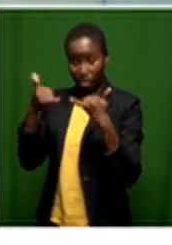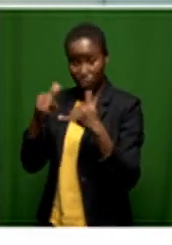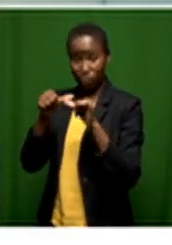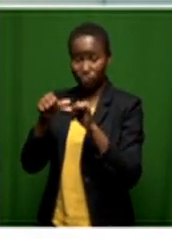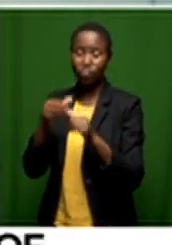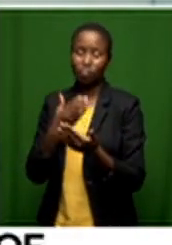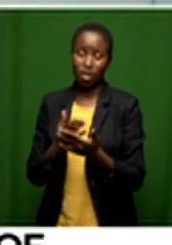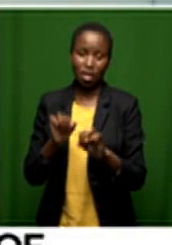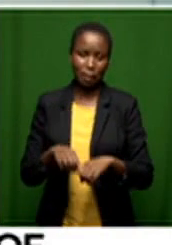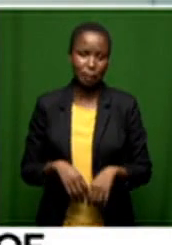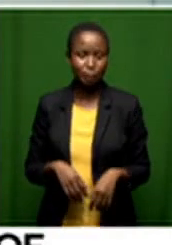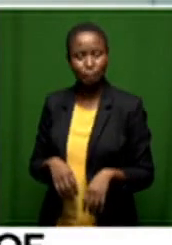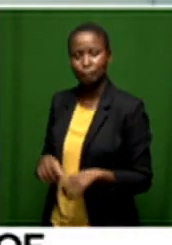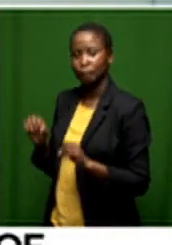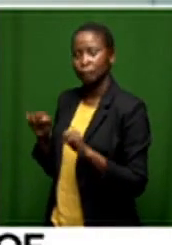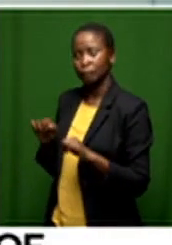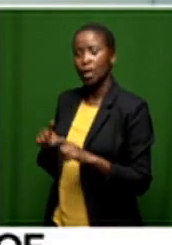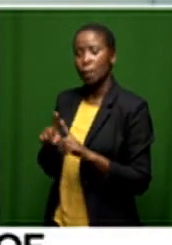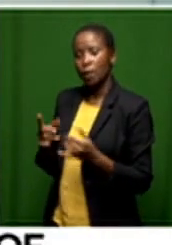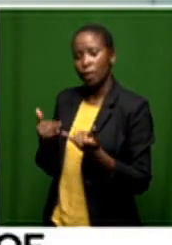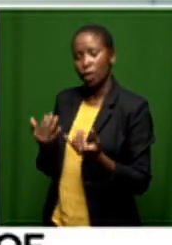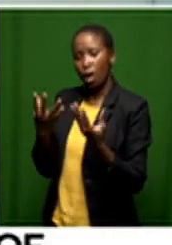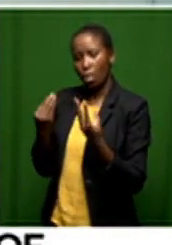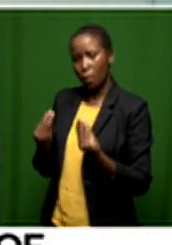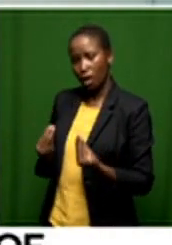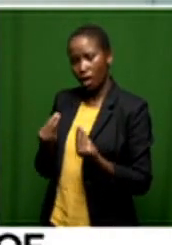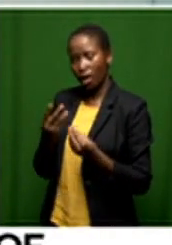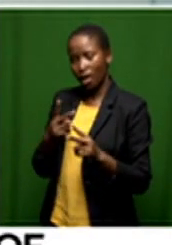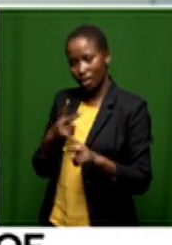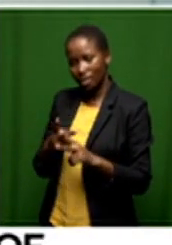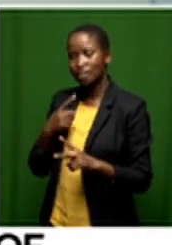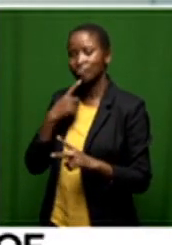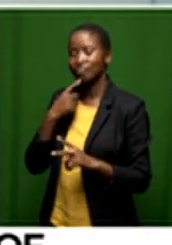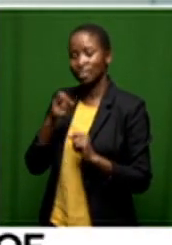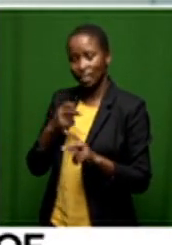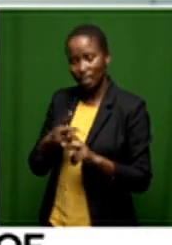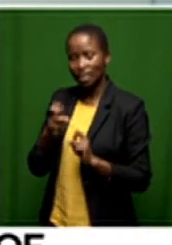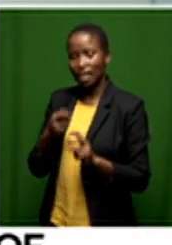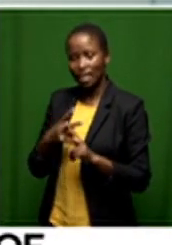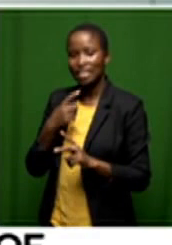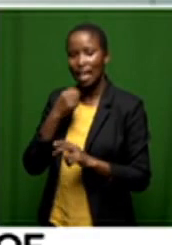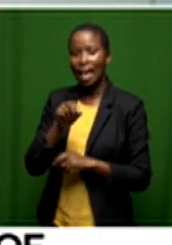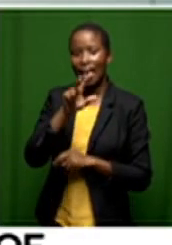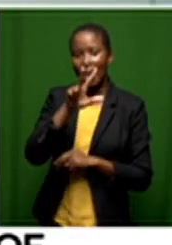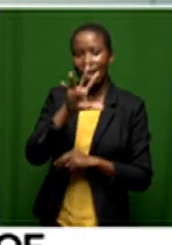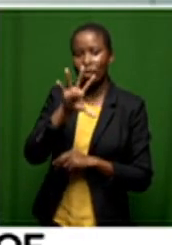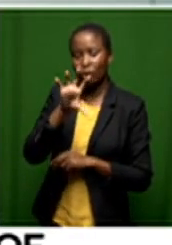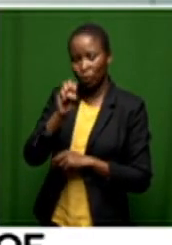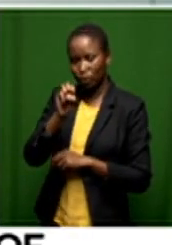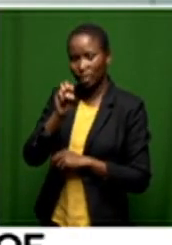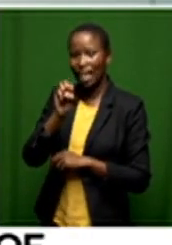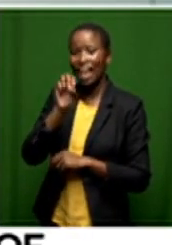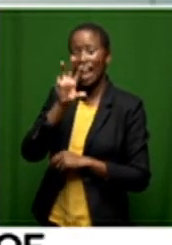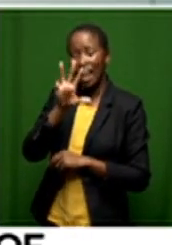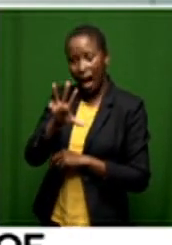year. Yeah, yeah. The number, again, I'll repeat it just in case somebody hasn't heard it, 859